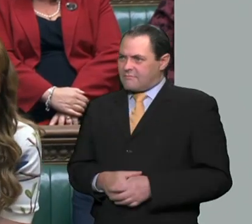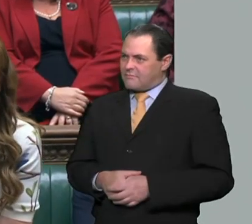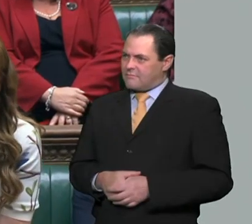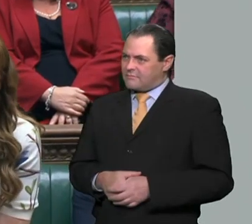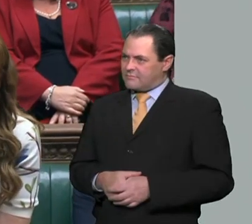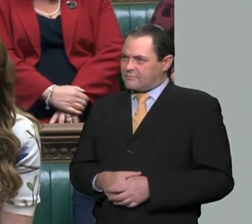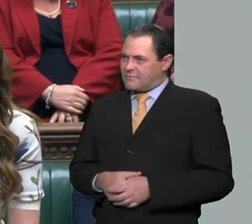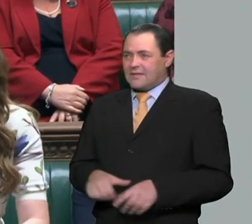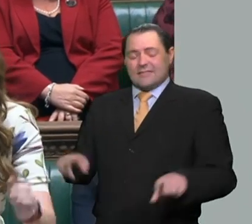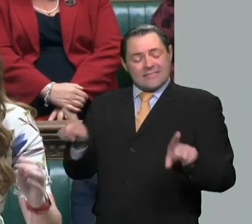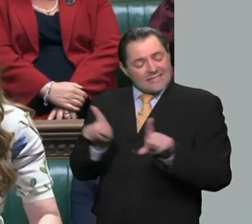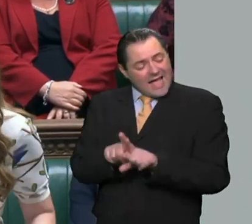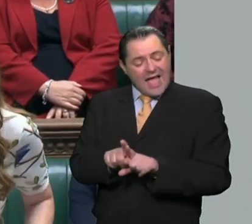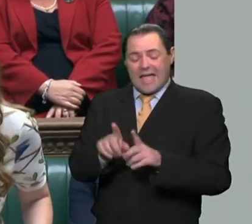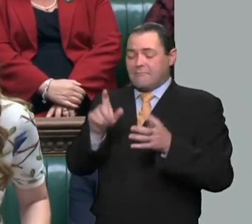the